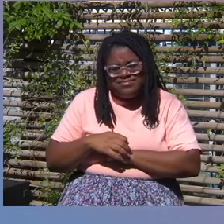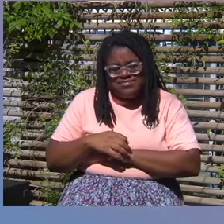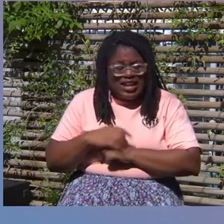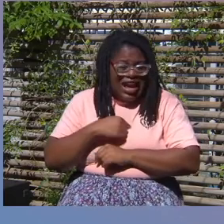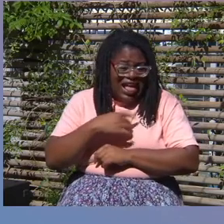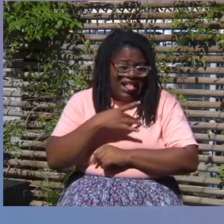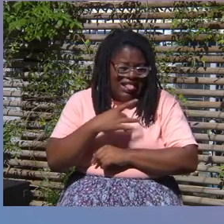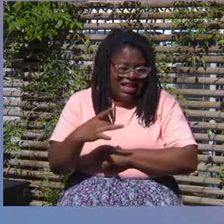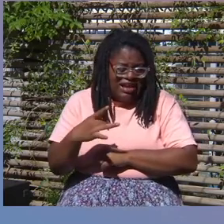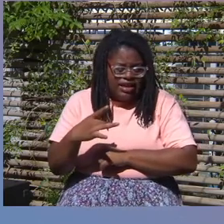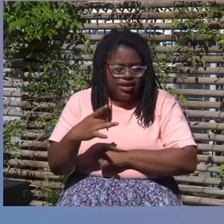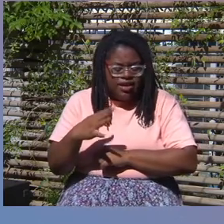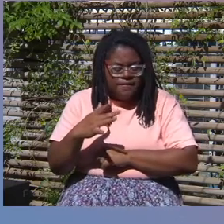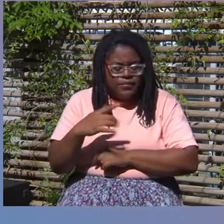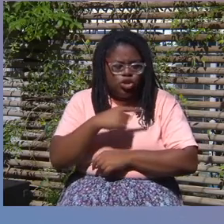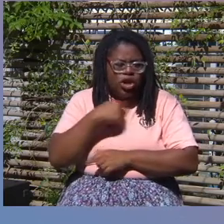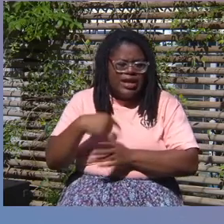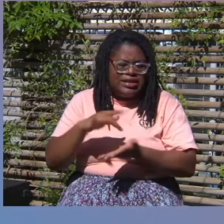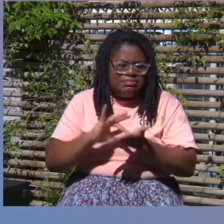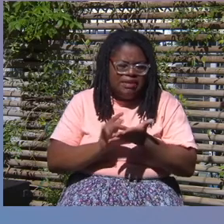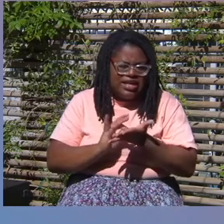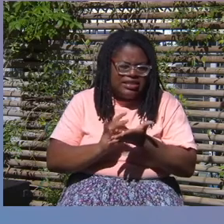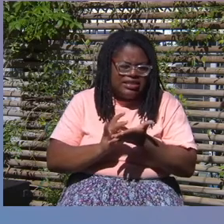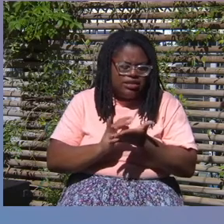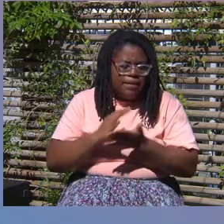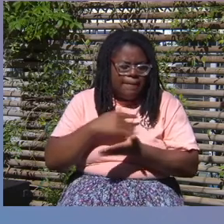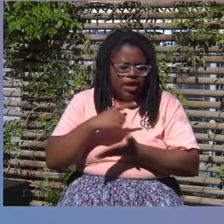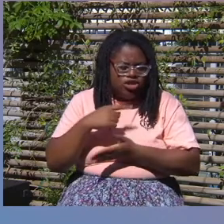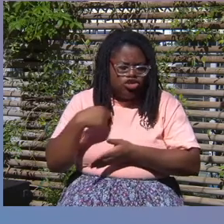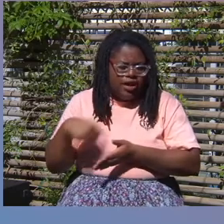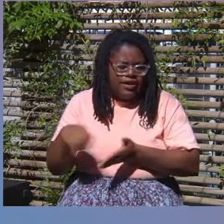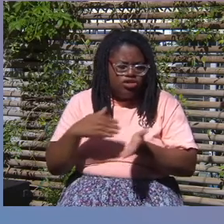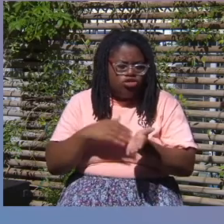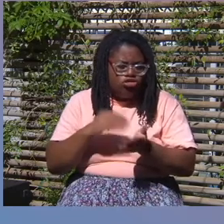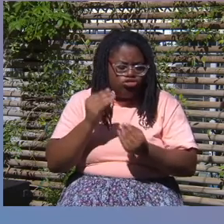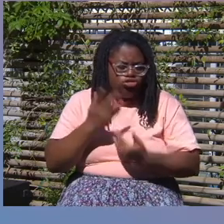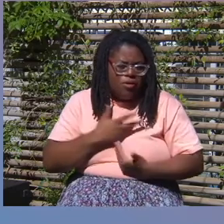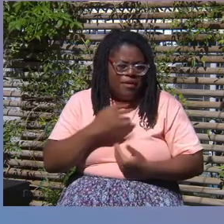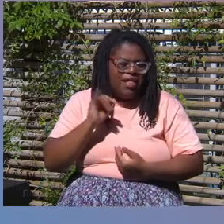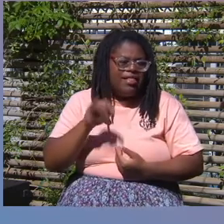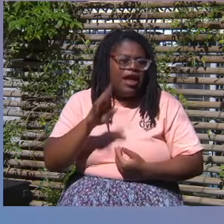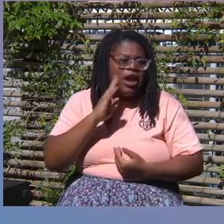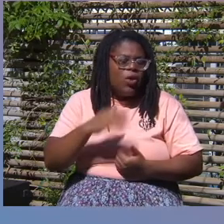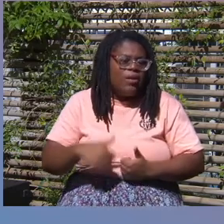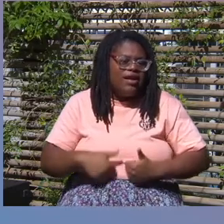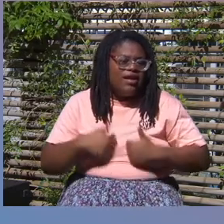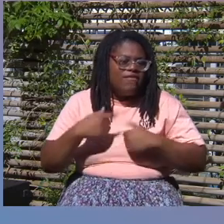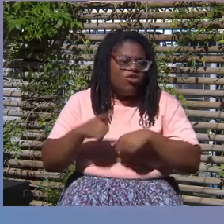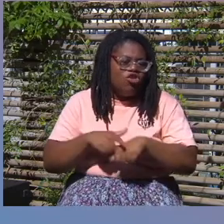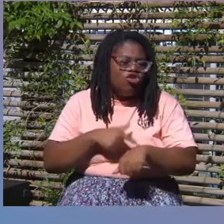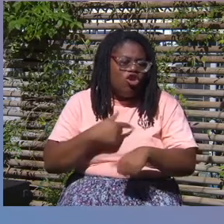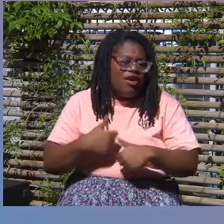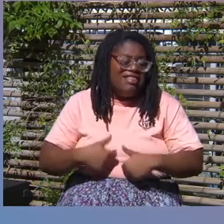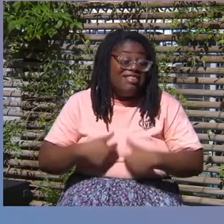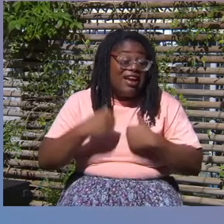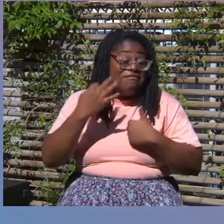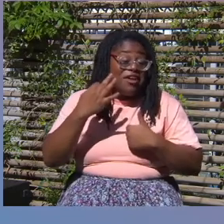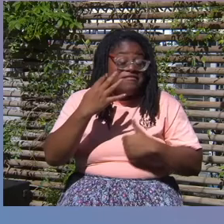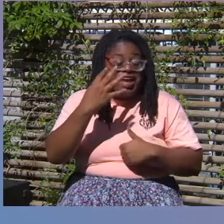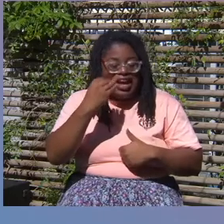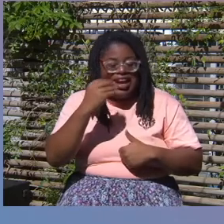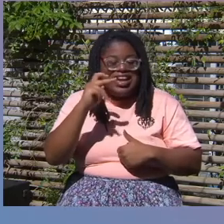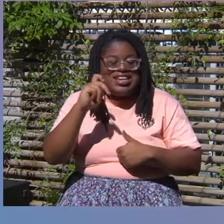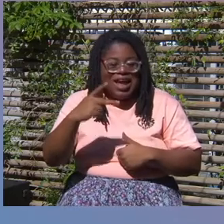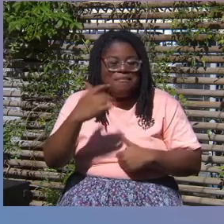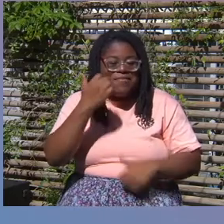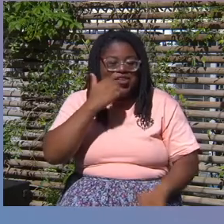I like Chinese medicine. And my Chinese doctor told me that I would live a long life if I just took a nap every